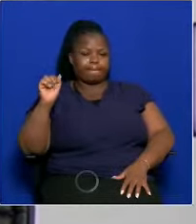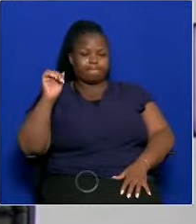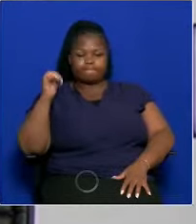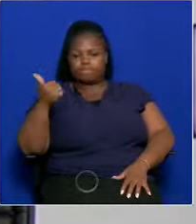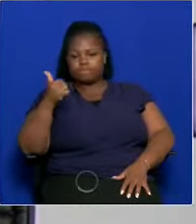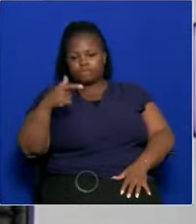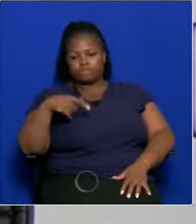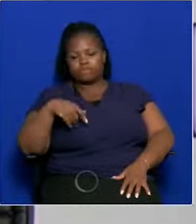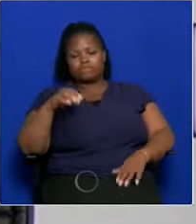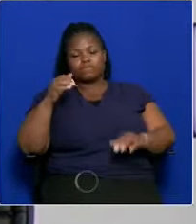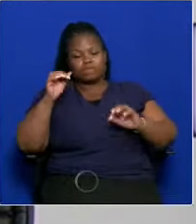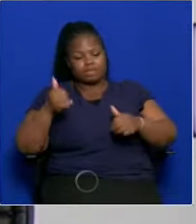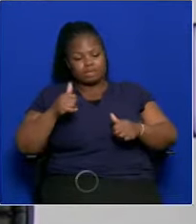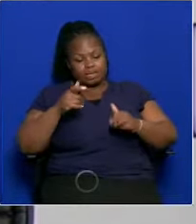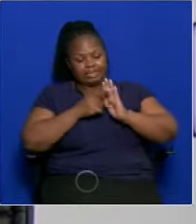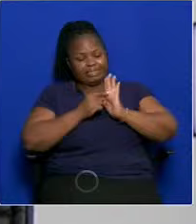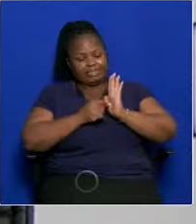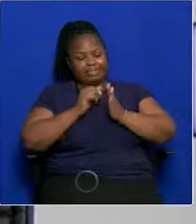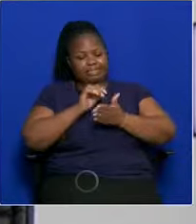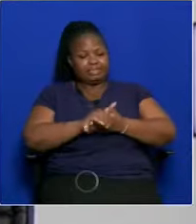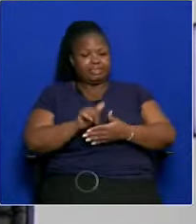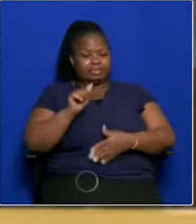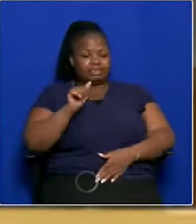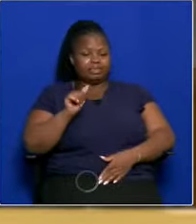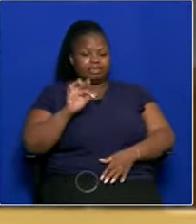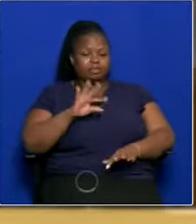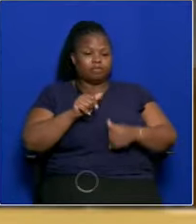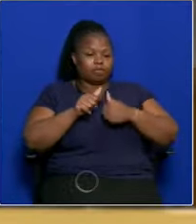it was a follow-up. No, of I'm that. sorry.